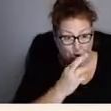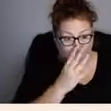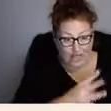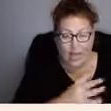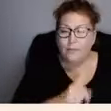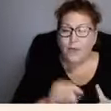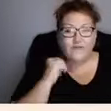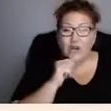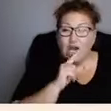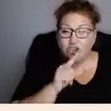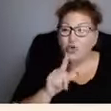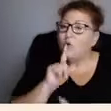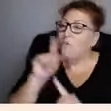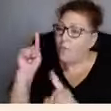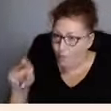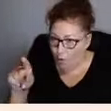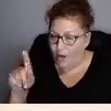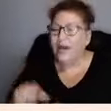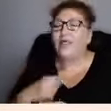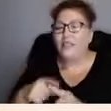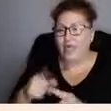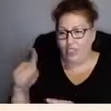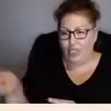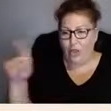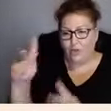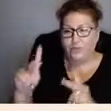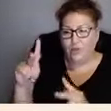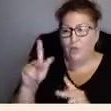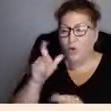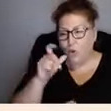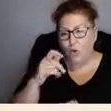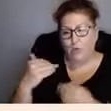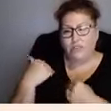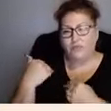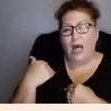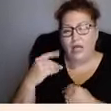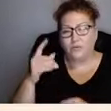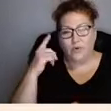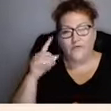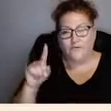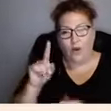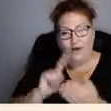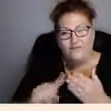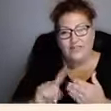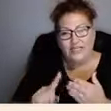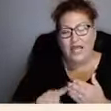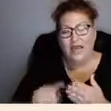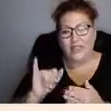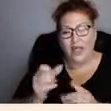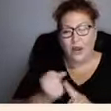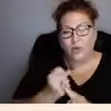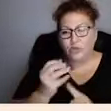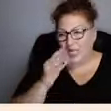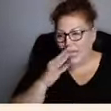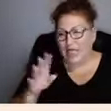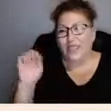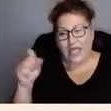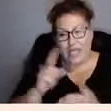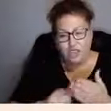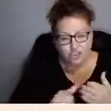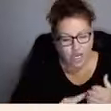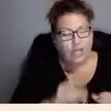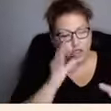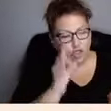and those individuals that are responsible for investigating abuse and neglect, then they can look at it and determine what